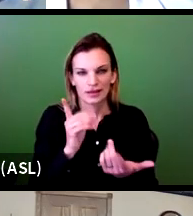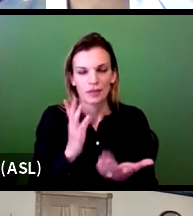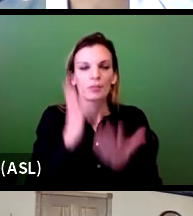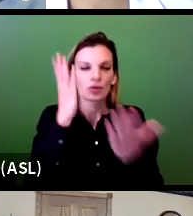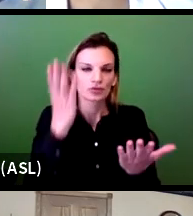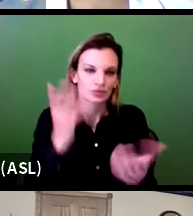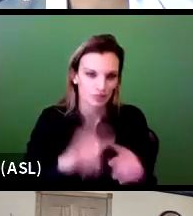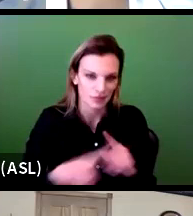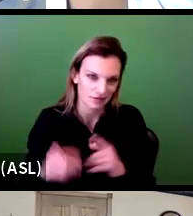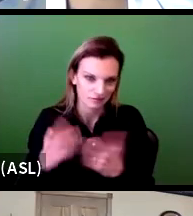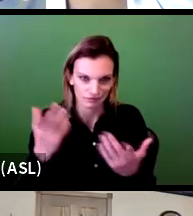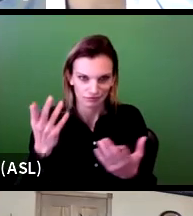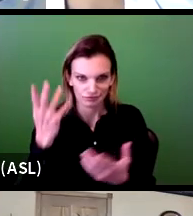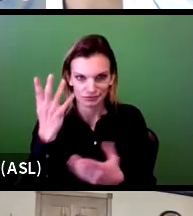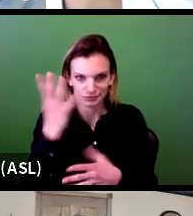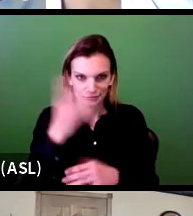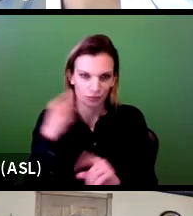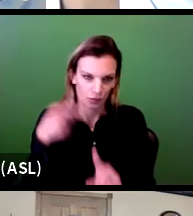think it gets the job done.